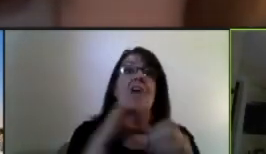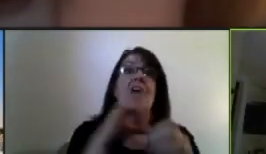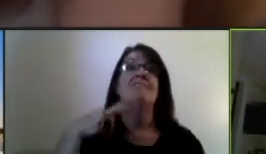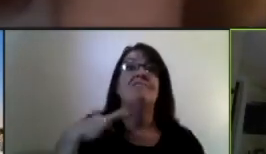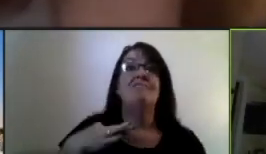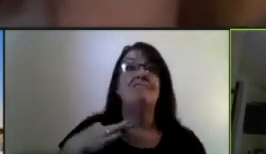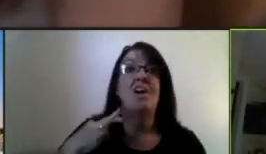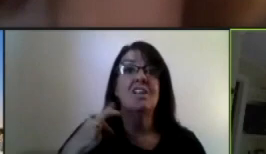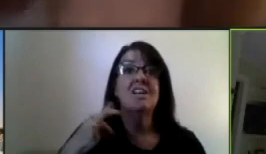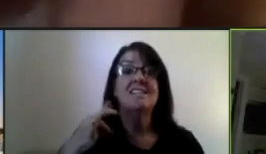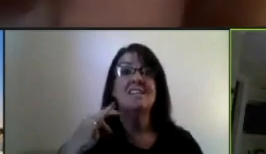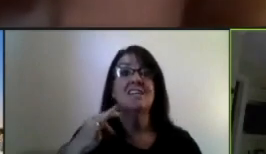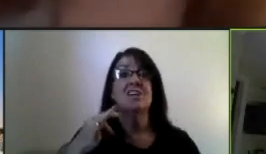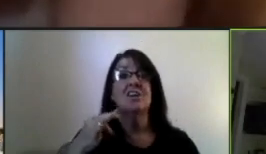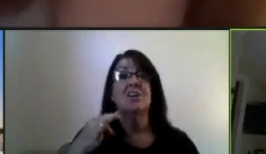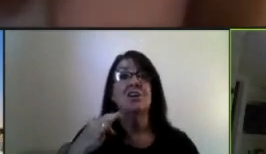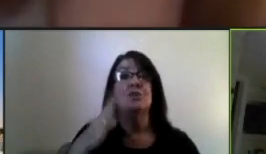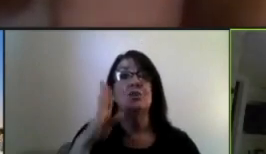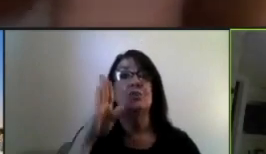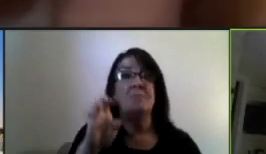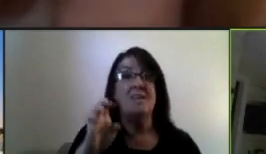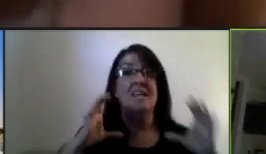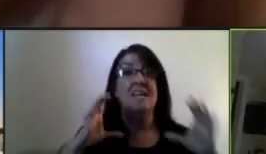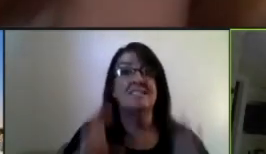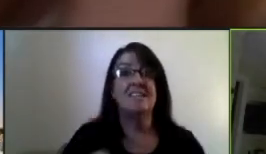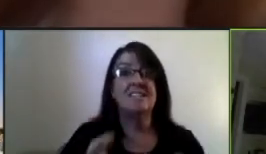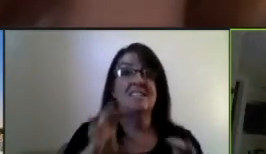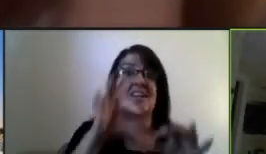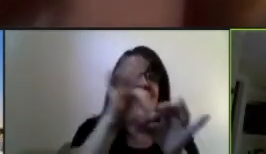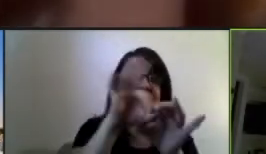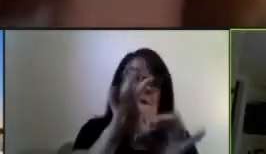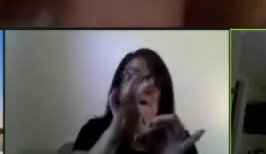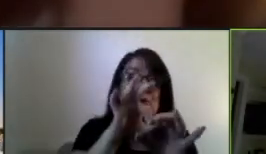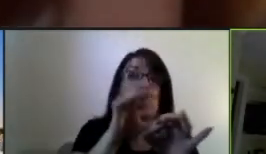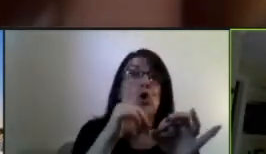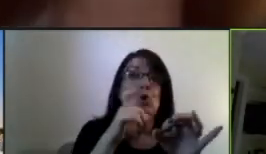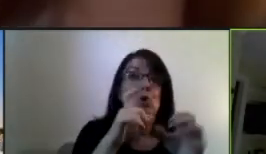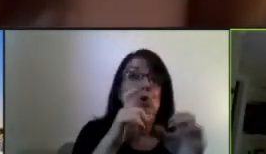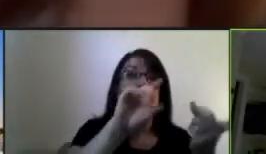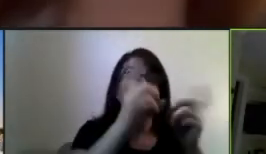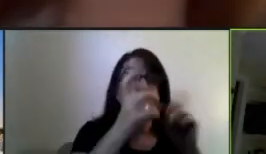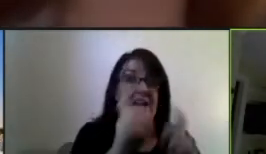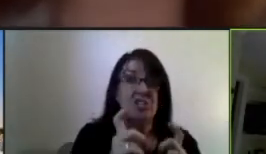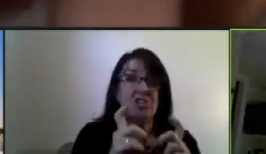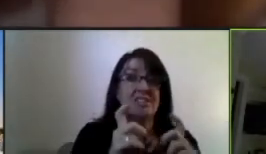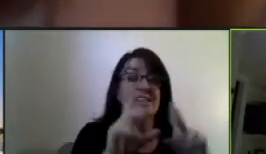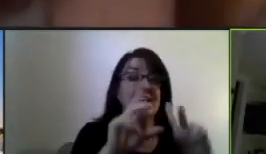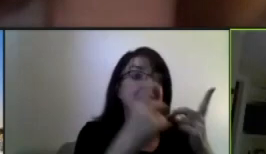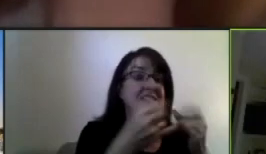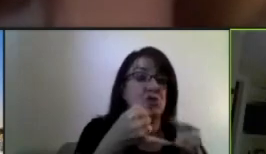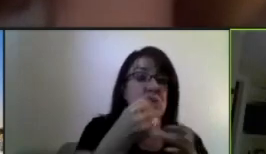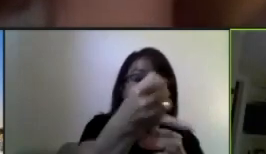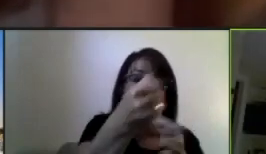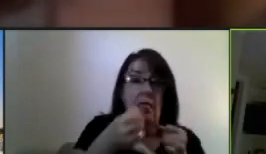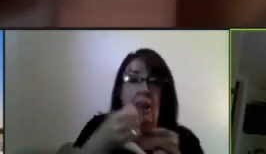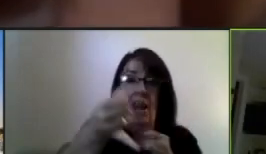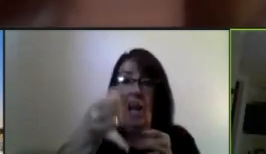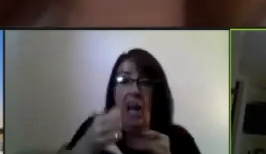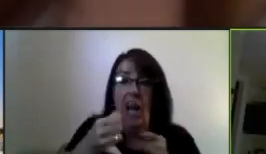to be the citizens and the voters who are shaping district lines in Michigan for the next 10